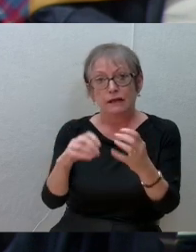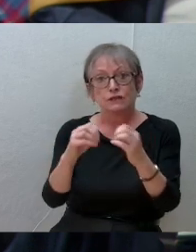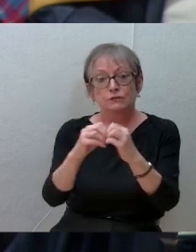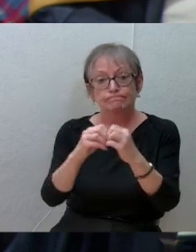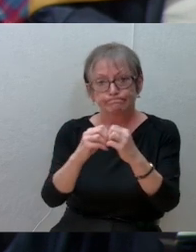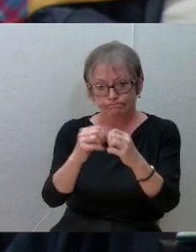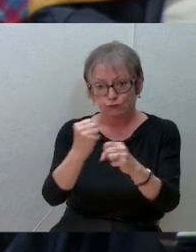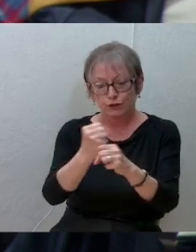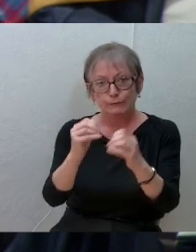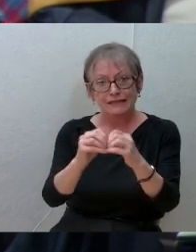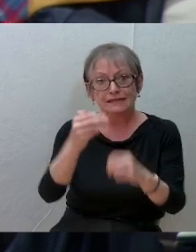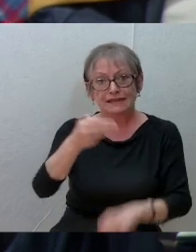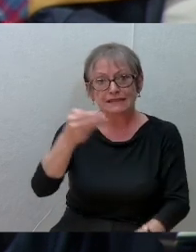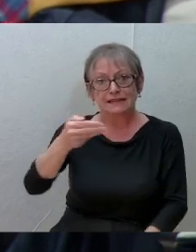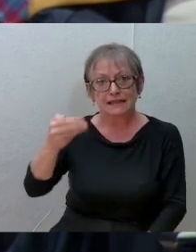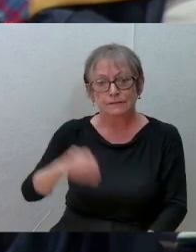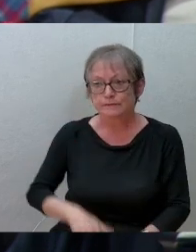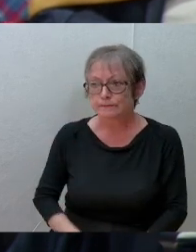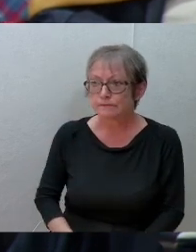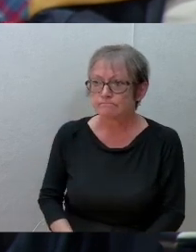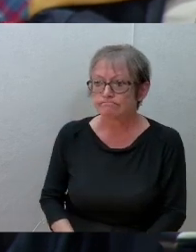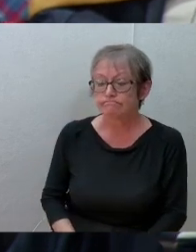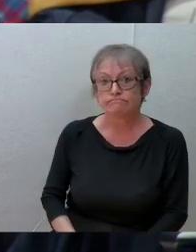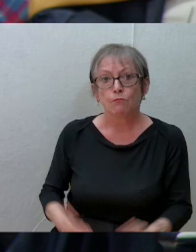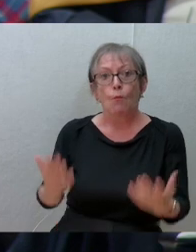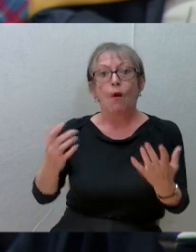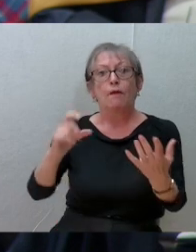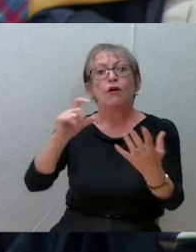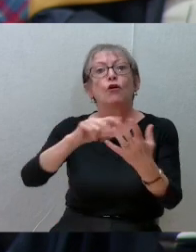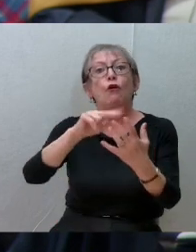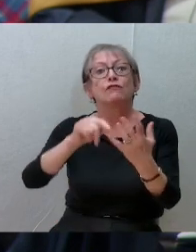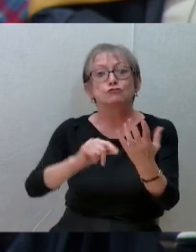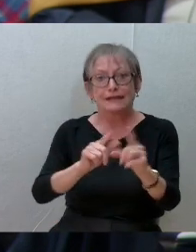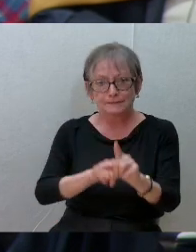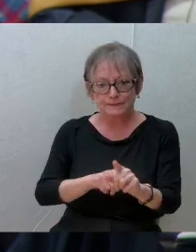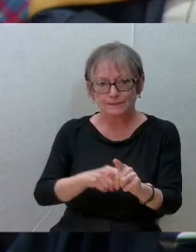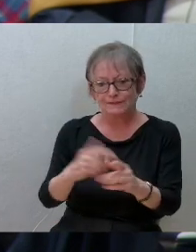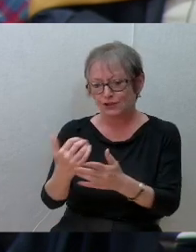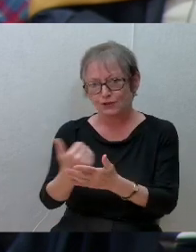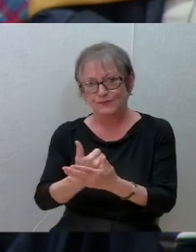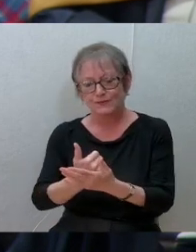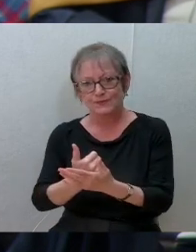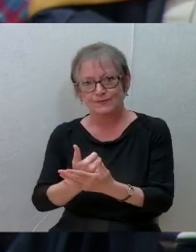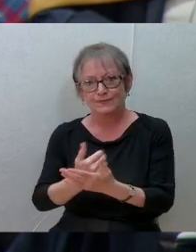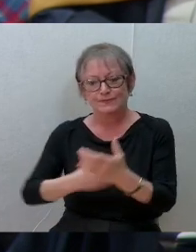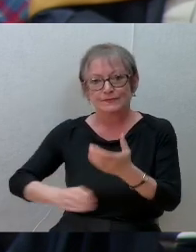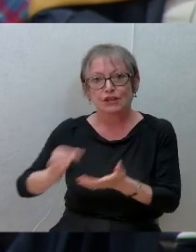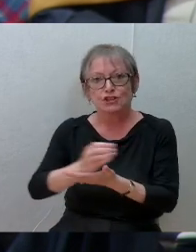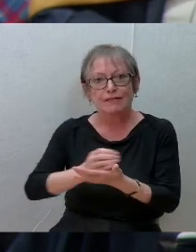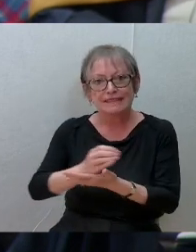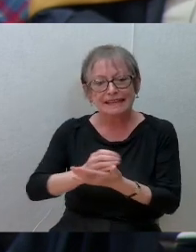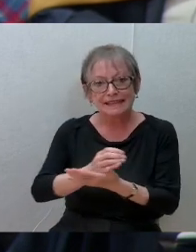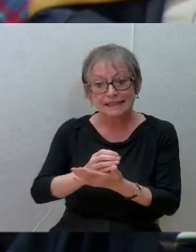1999. Sabir was welcomed to Coventry by a small charity today known as the Coventry Refugee